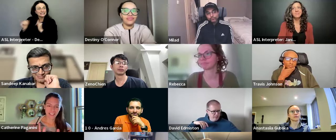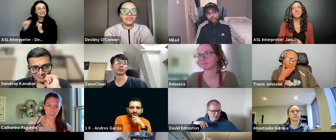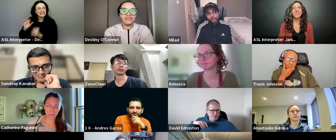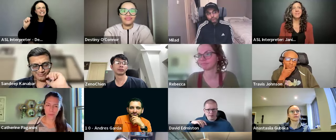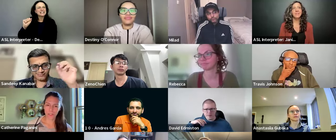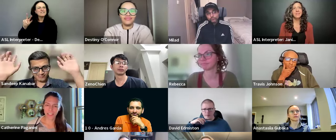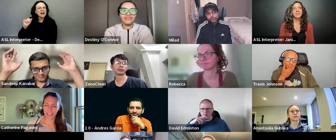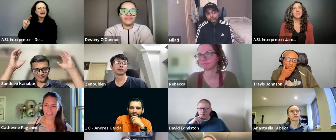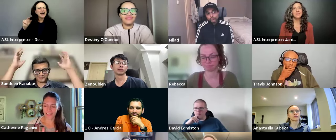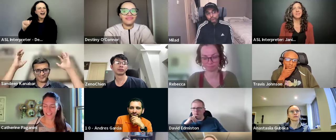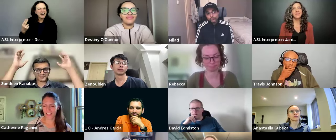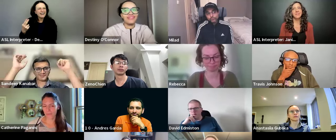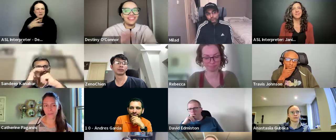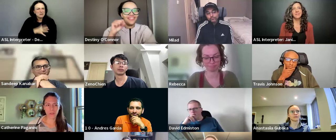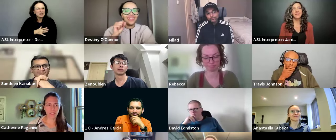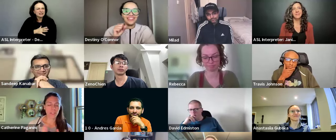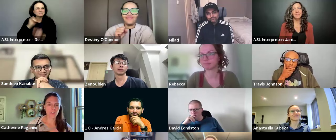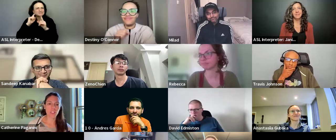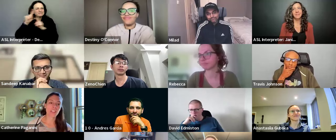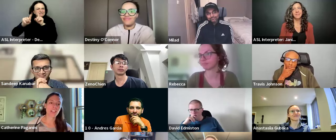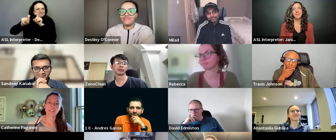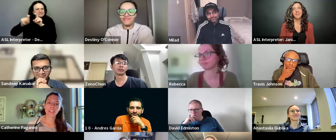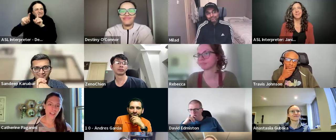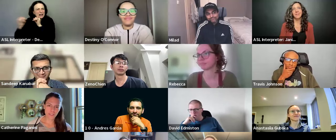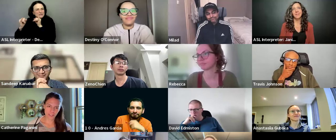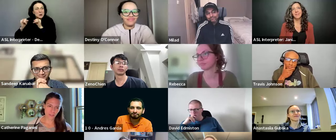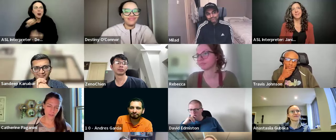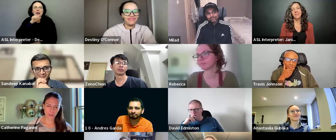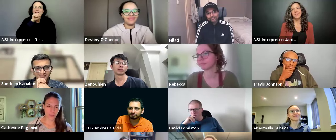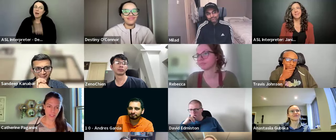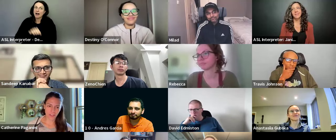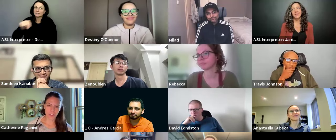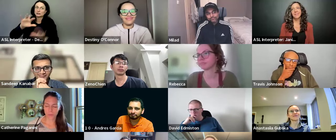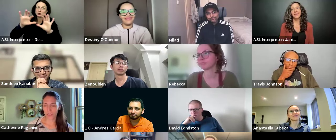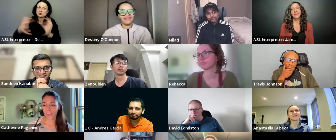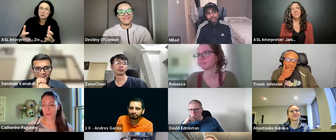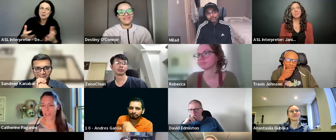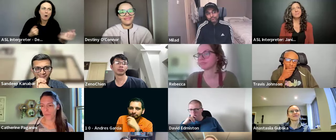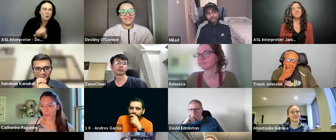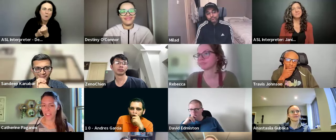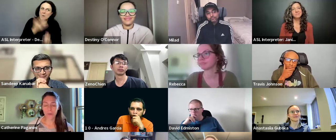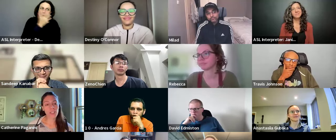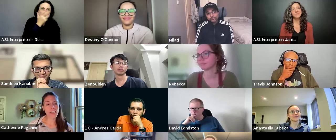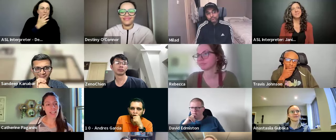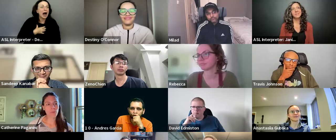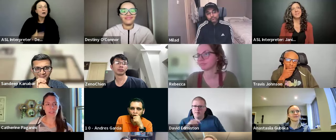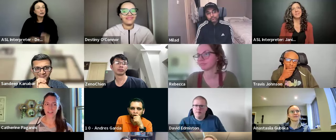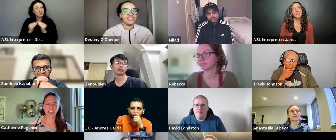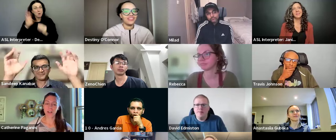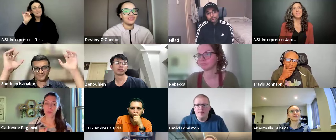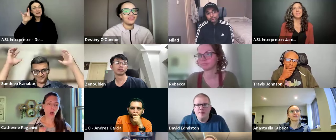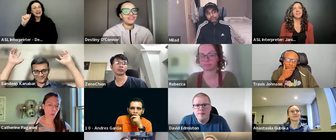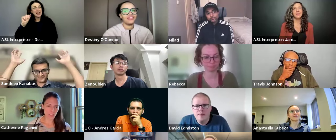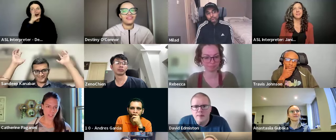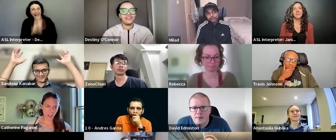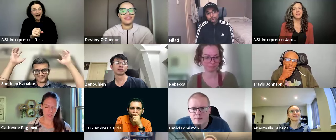Savannah, like the reporter, like the moderator interview, she loves this group and is very supportive. I wish more media were like that, but they